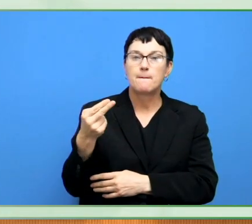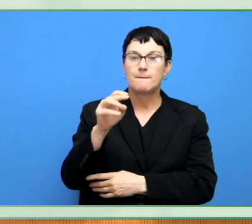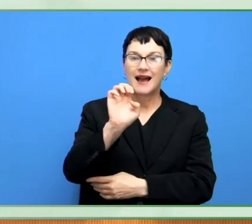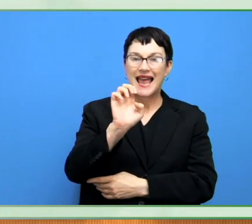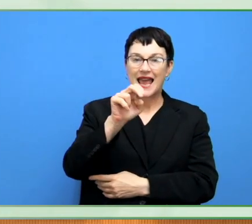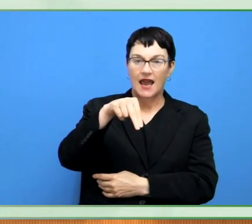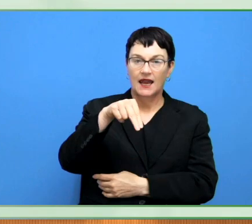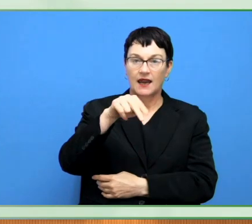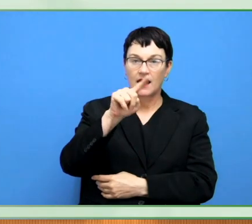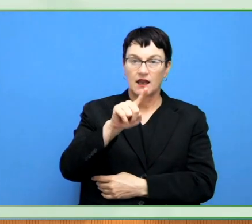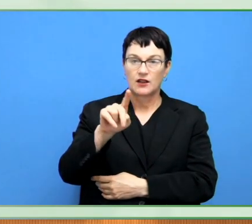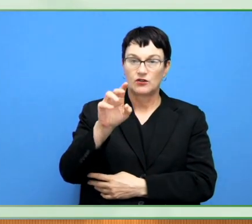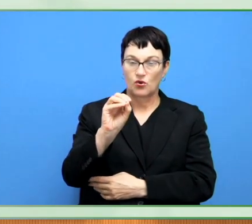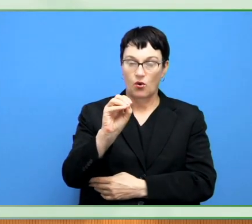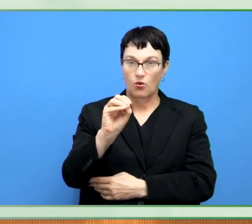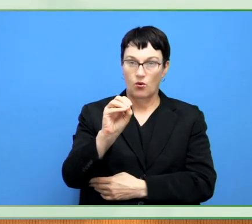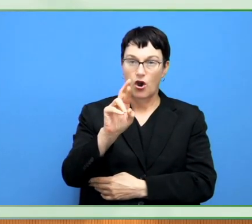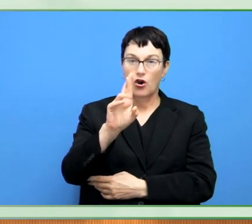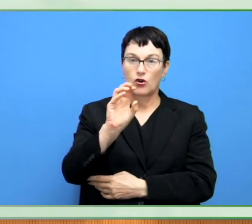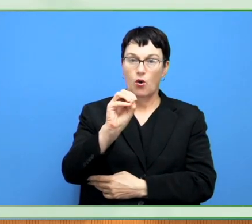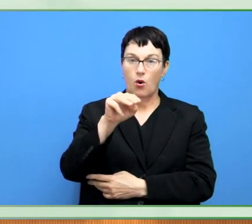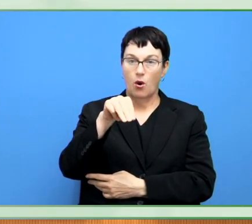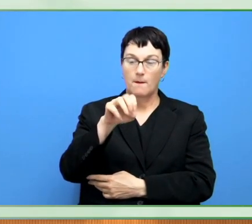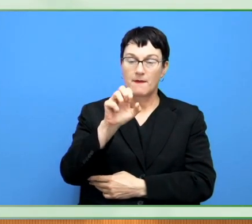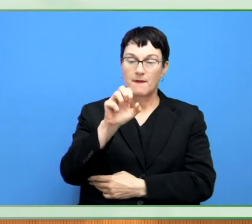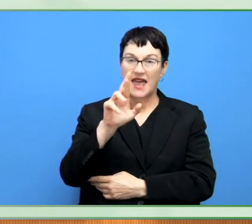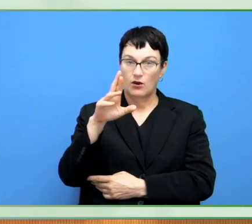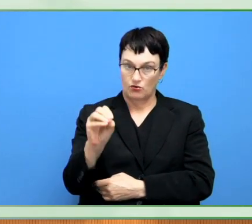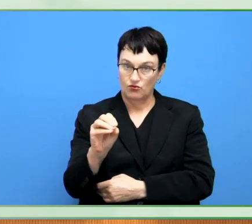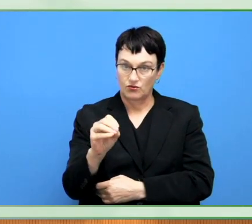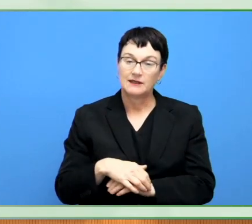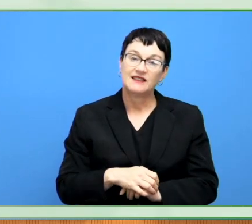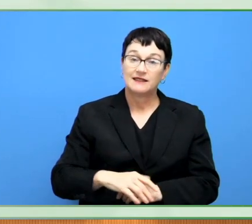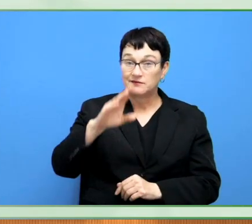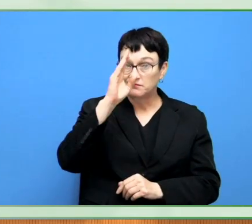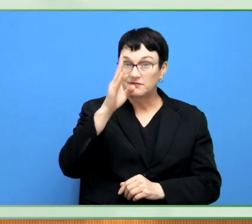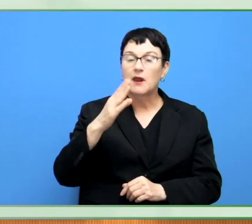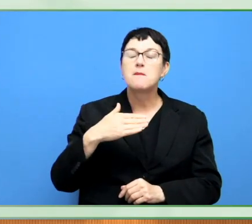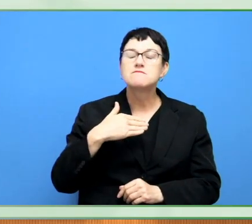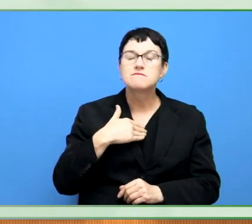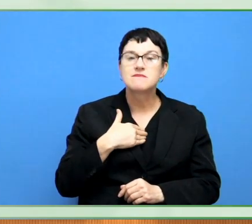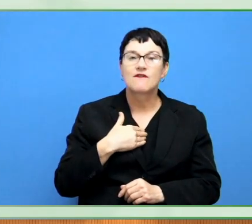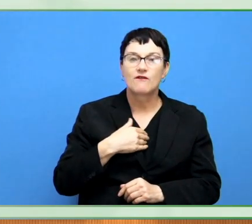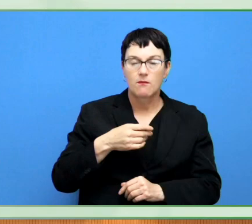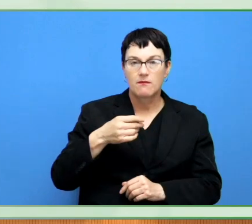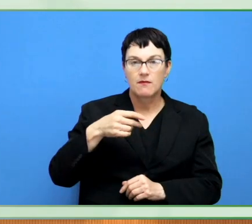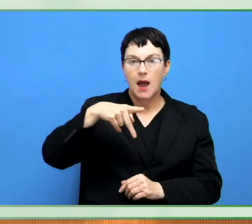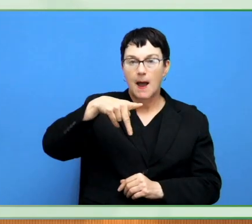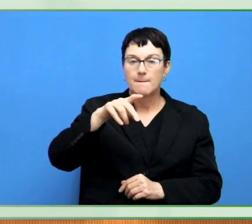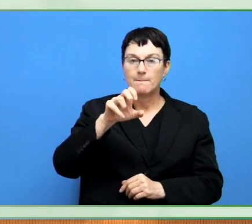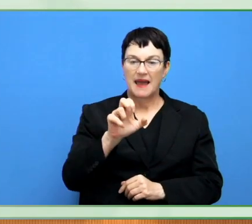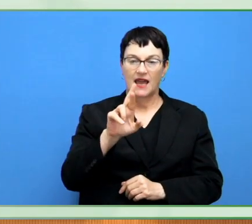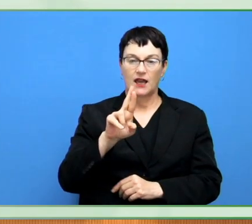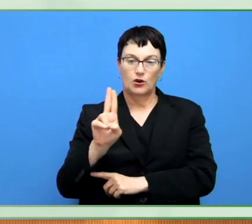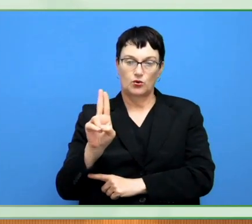Hello, good afternoon, everyone. This is Enzo Romero. I come from Lima, Peru. Originally, I was birthed on a beautiful place called